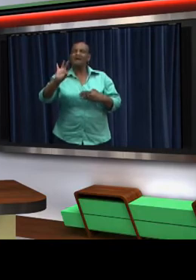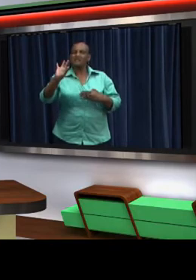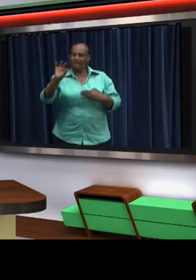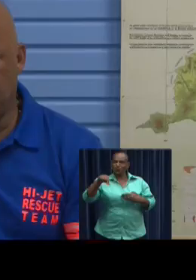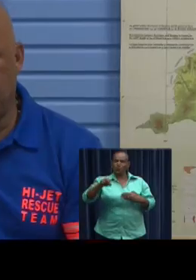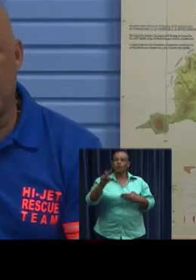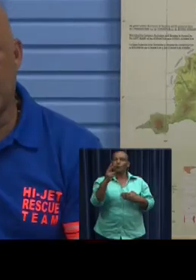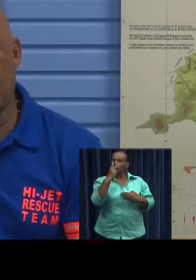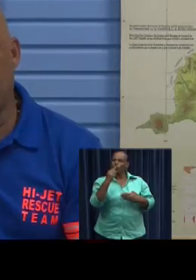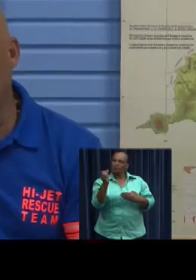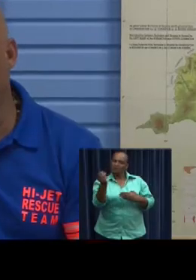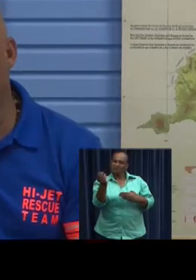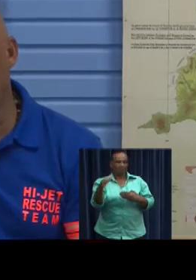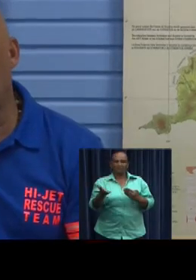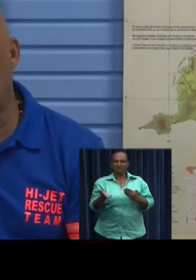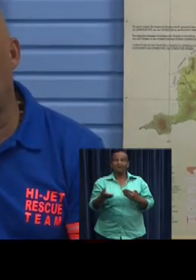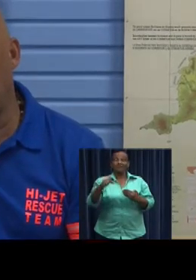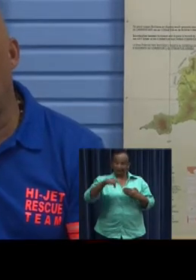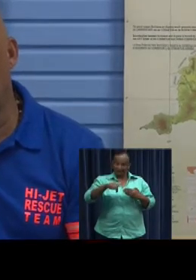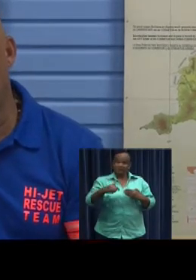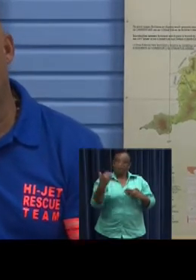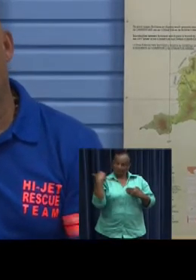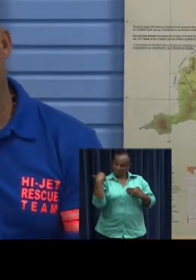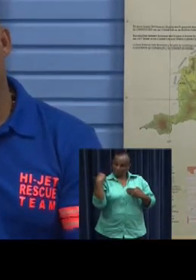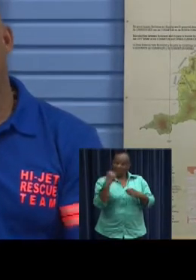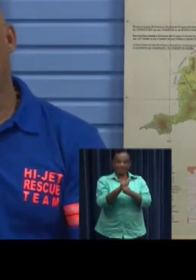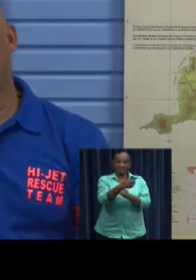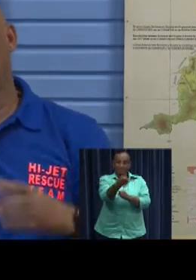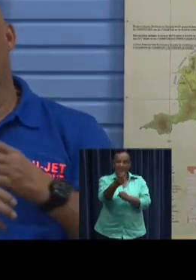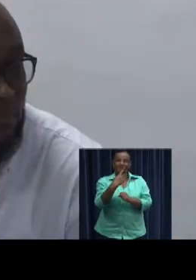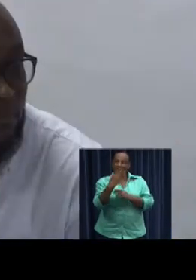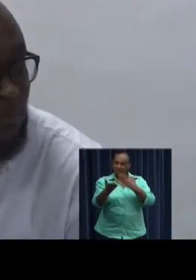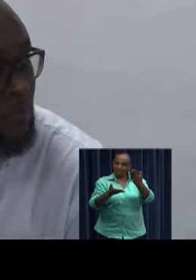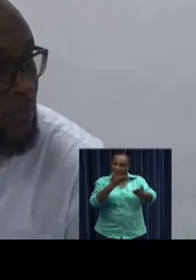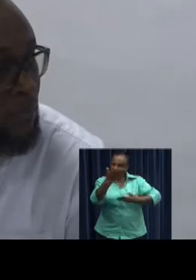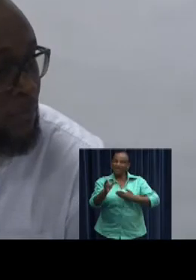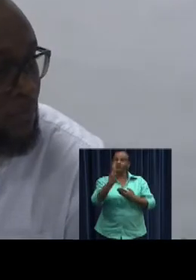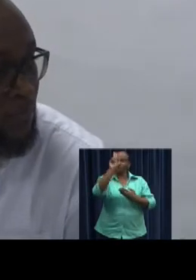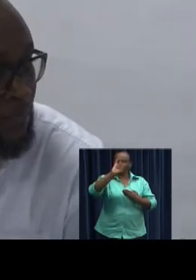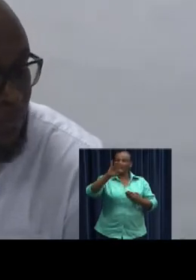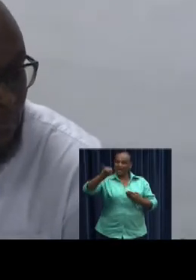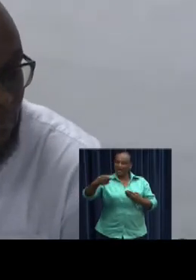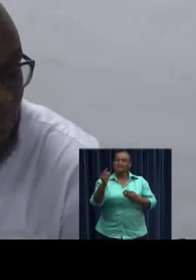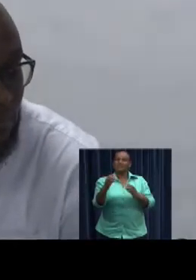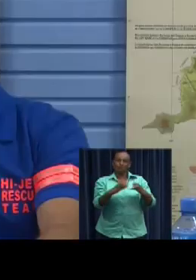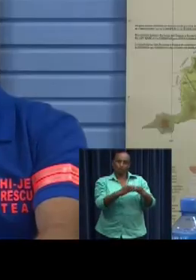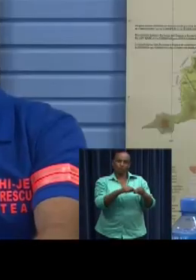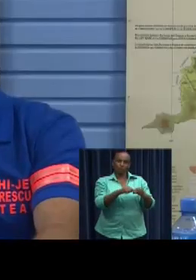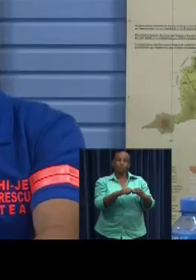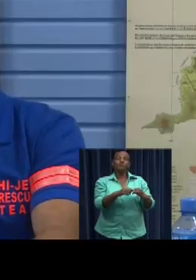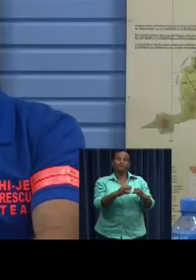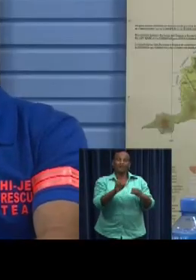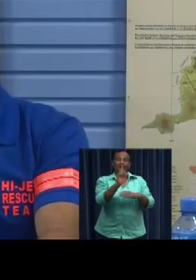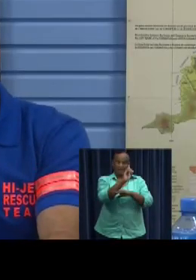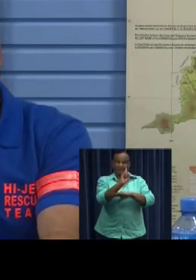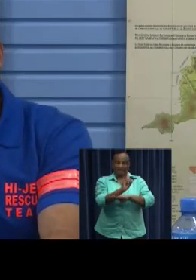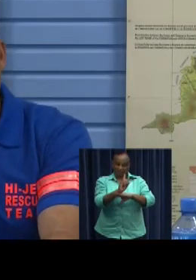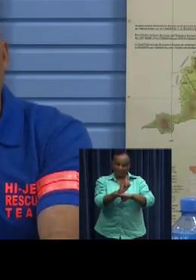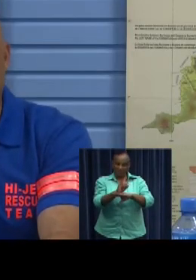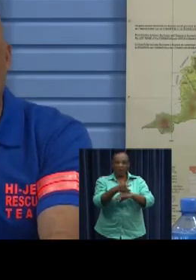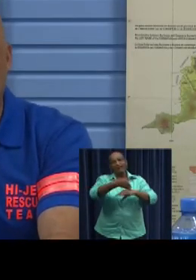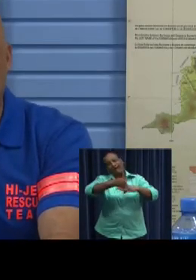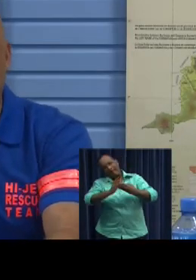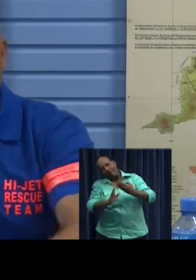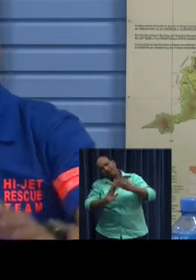problems. This was recently presented to the press by the hijacked leadership. The number of helicopters has decreased